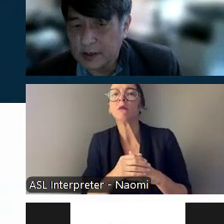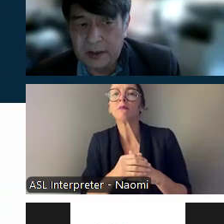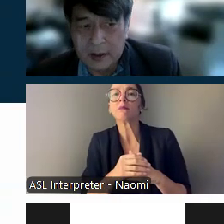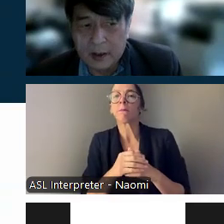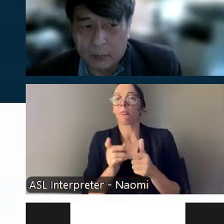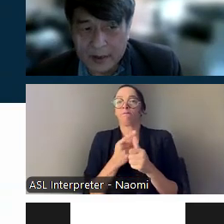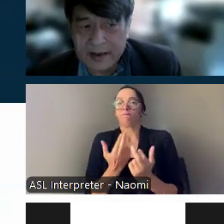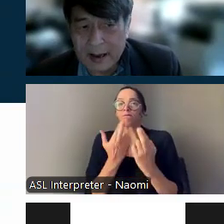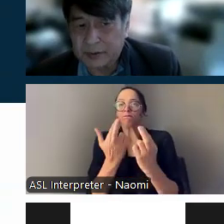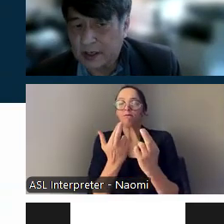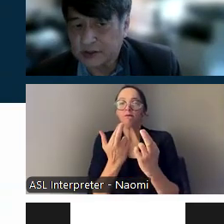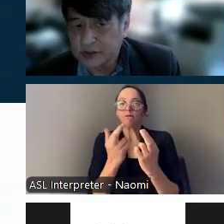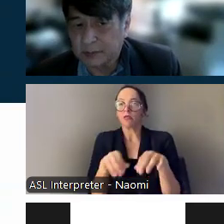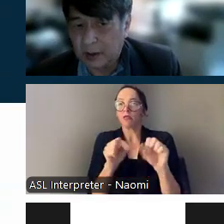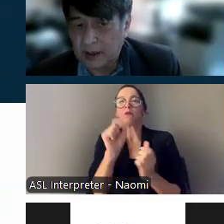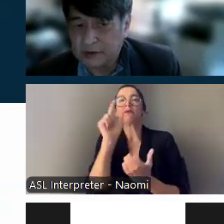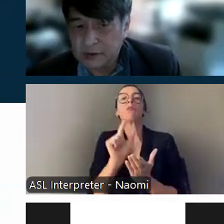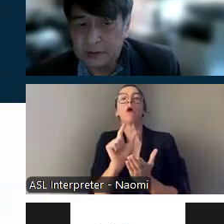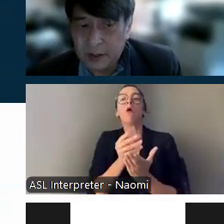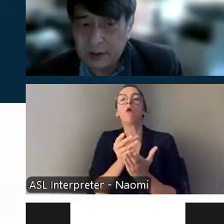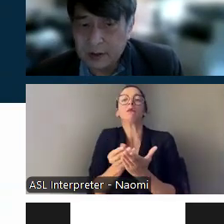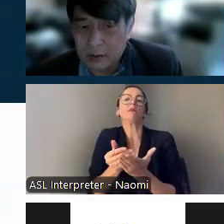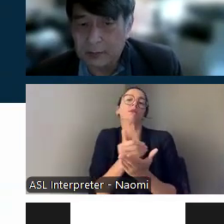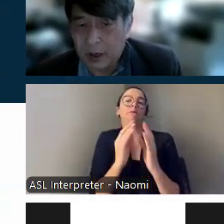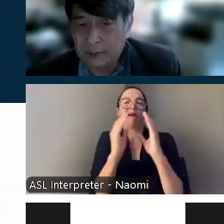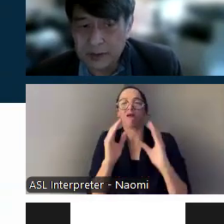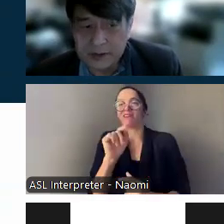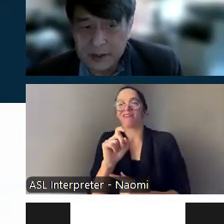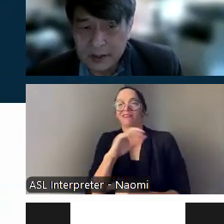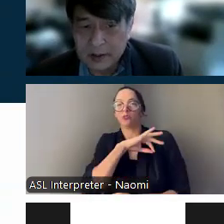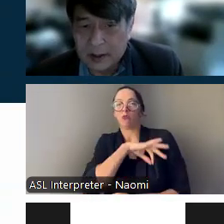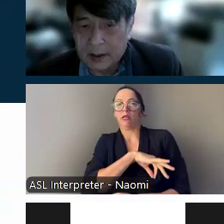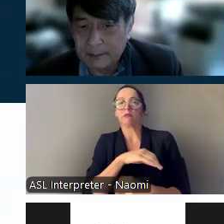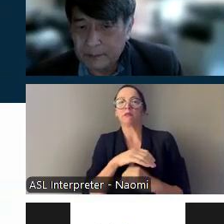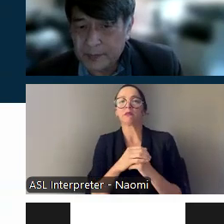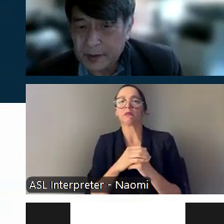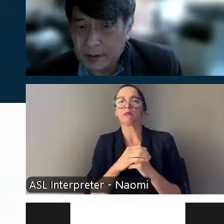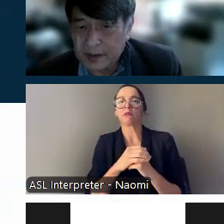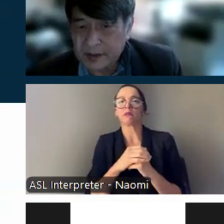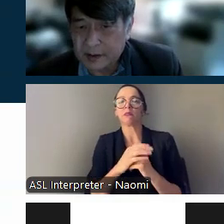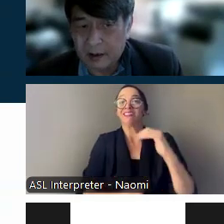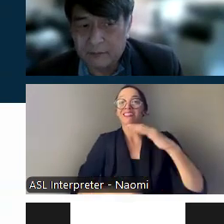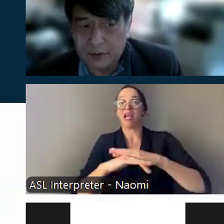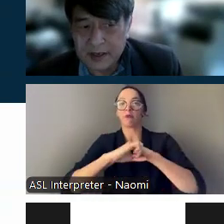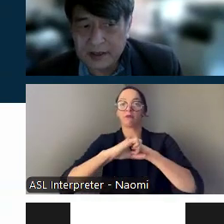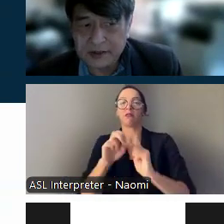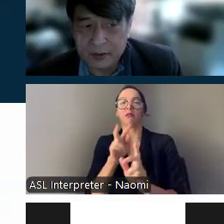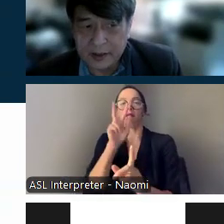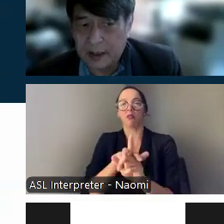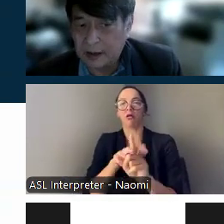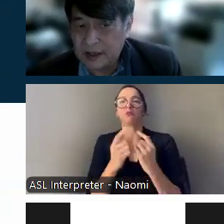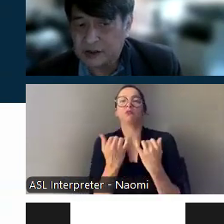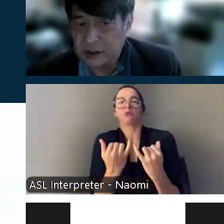tax credit rent cap protections applied to current properties that the California